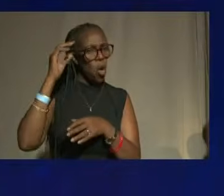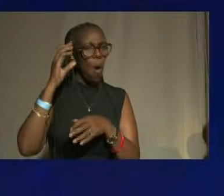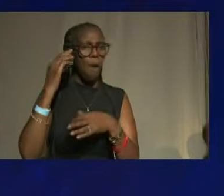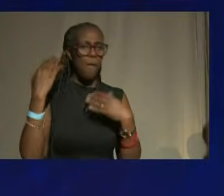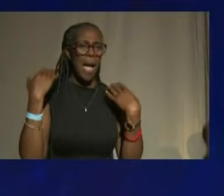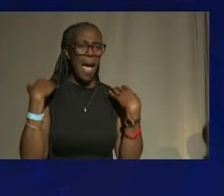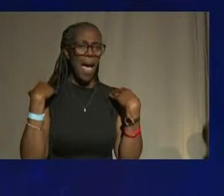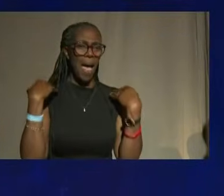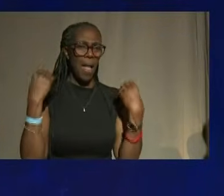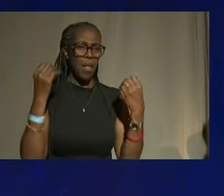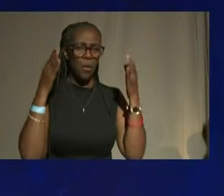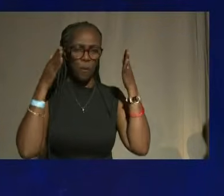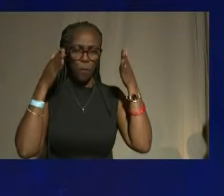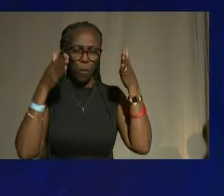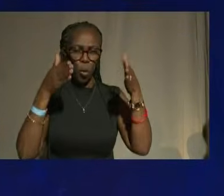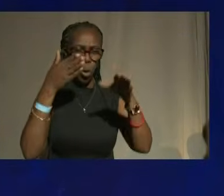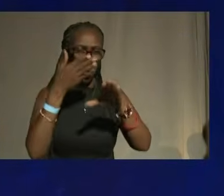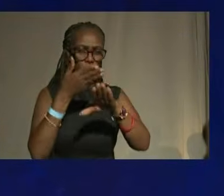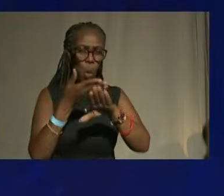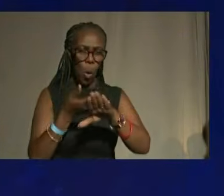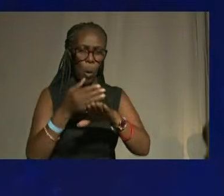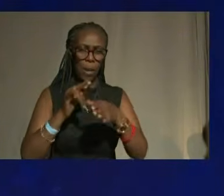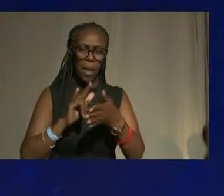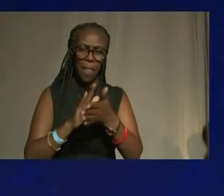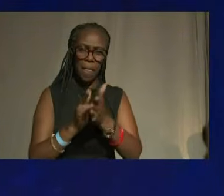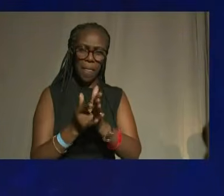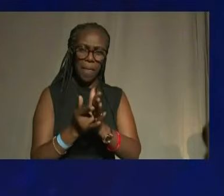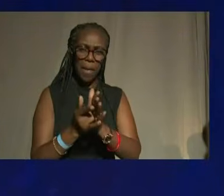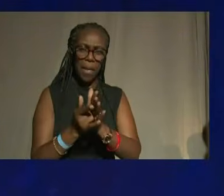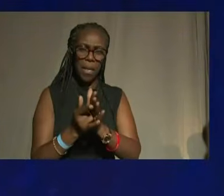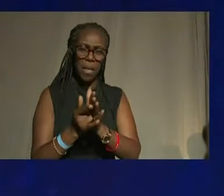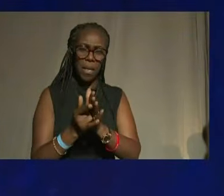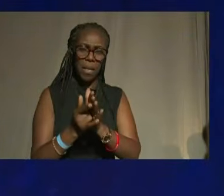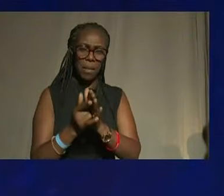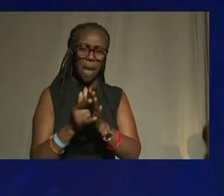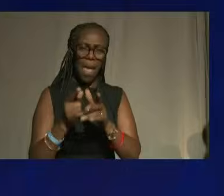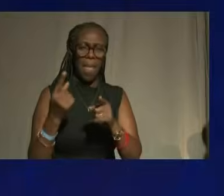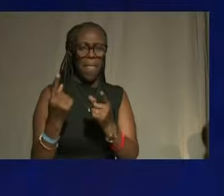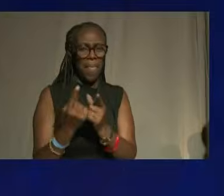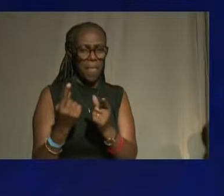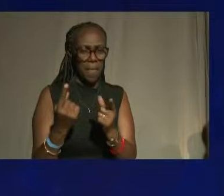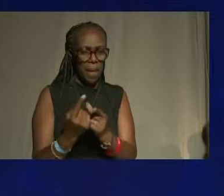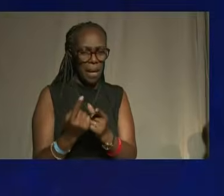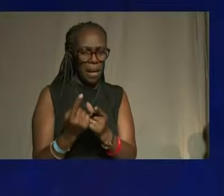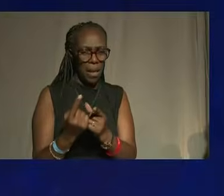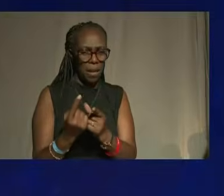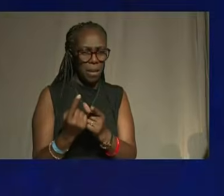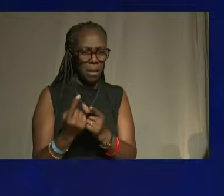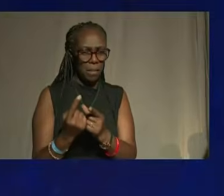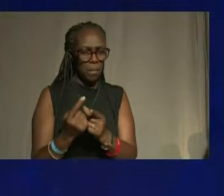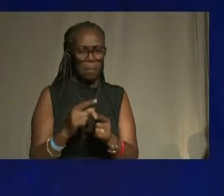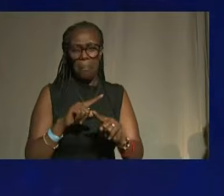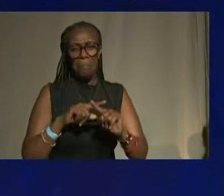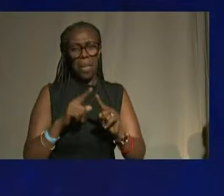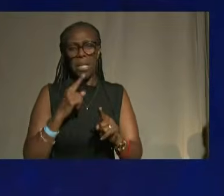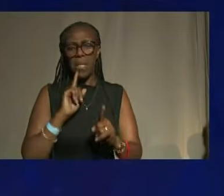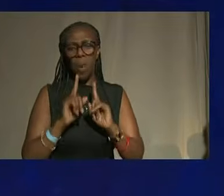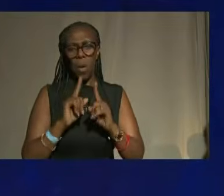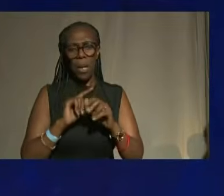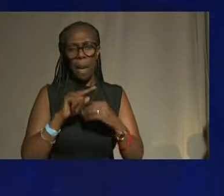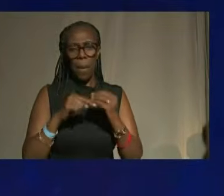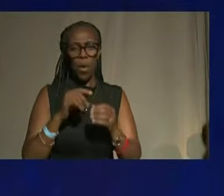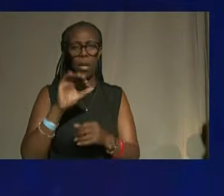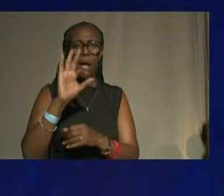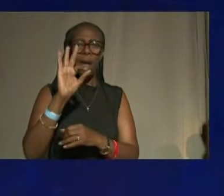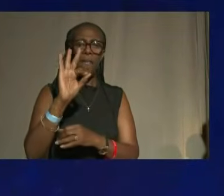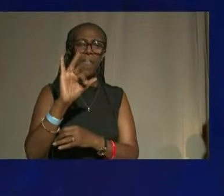but him seem more preoccupied with dealing with FinSAC and other people's business. Because if he spent more time dealing with Cornwall Regional, we